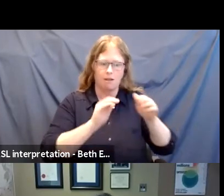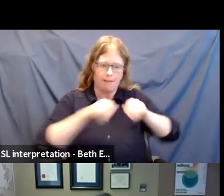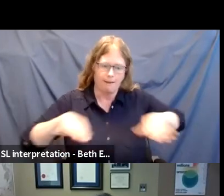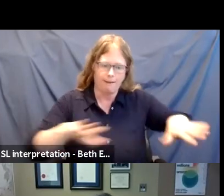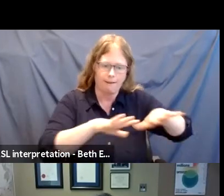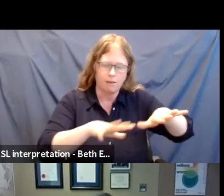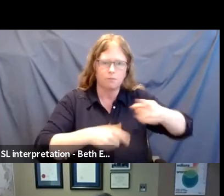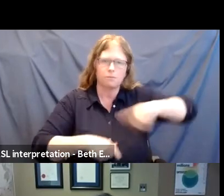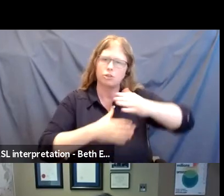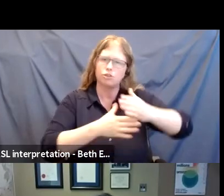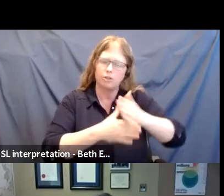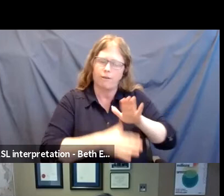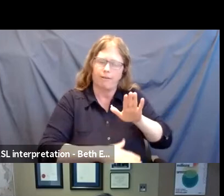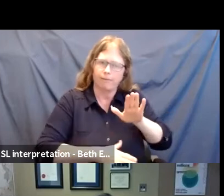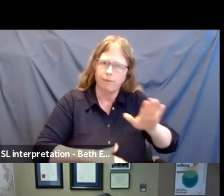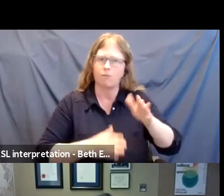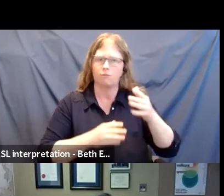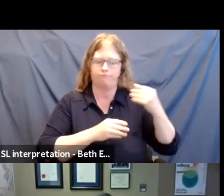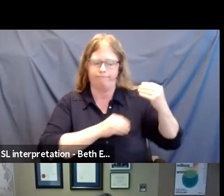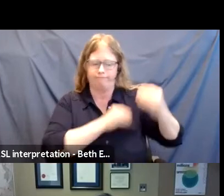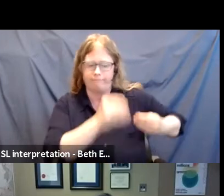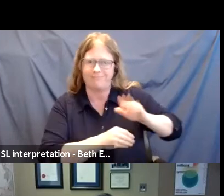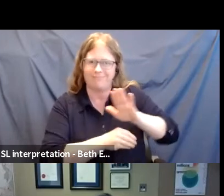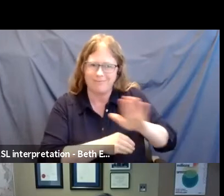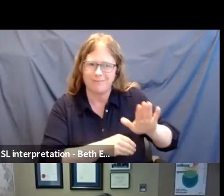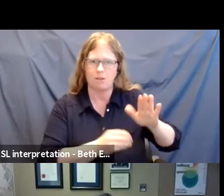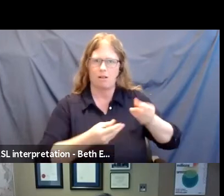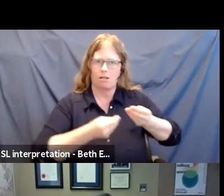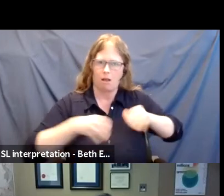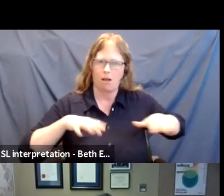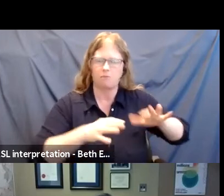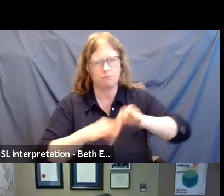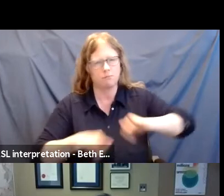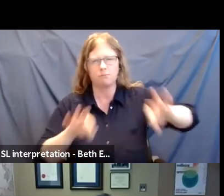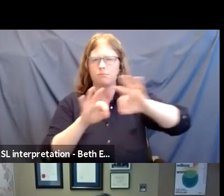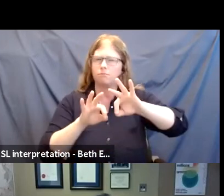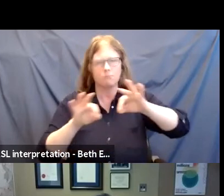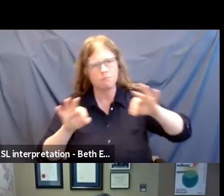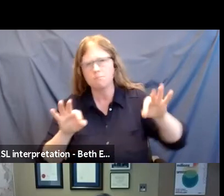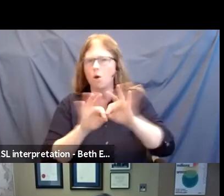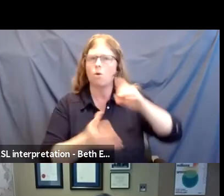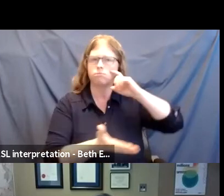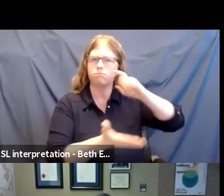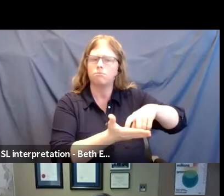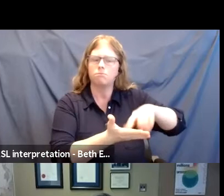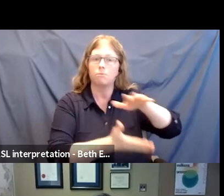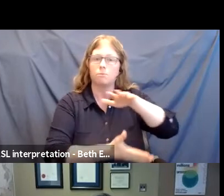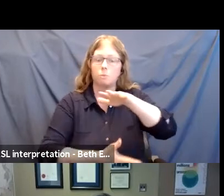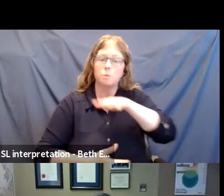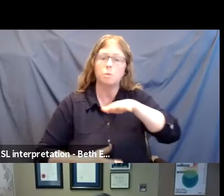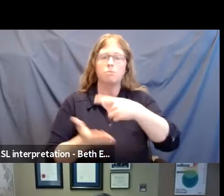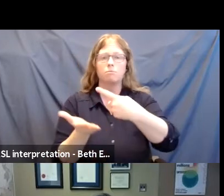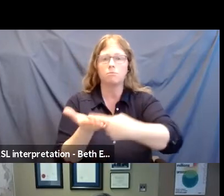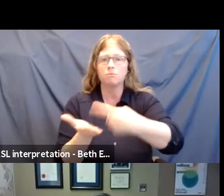today. And so, in our work, we really believe that it's important to recognize that as we discuss and explore access to